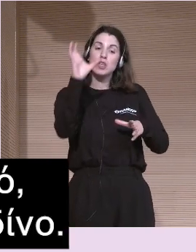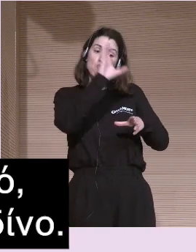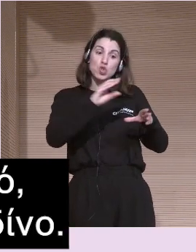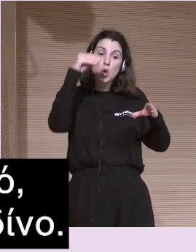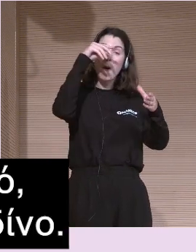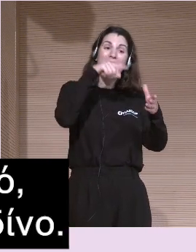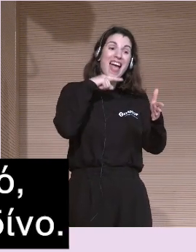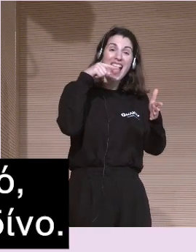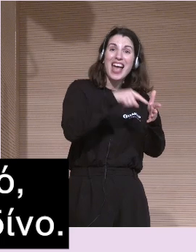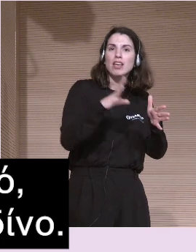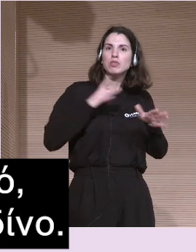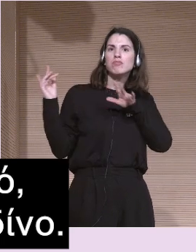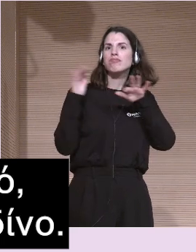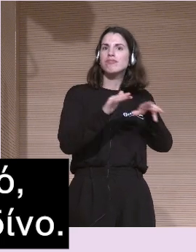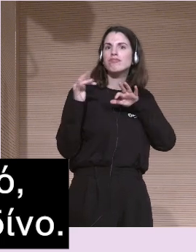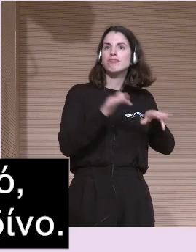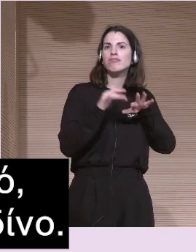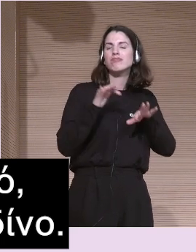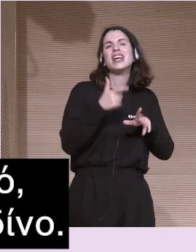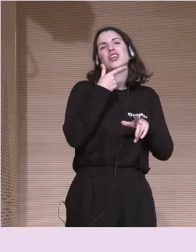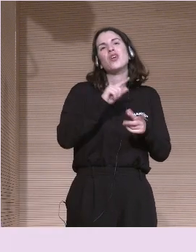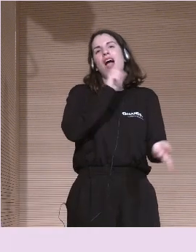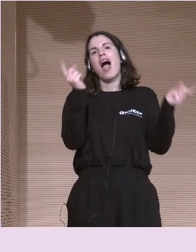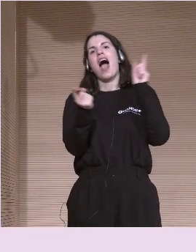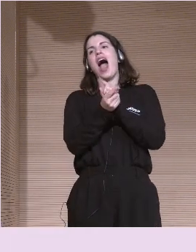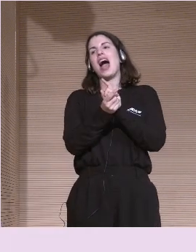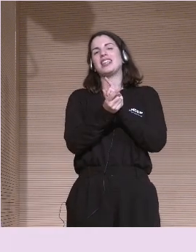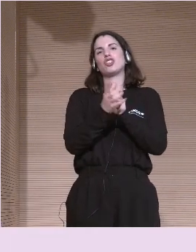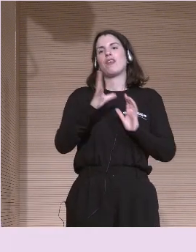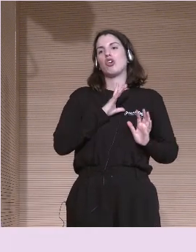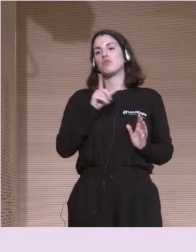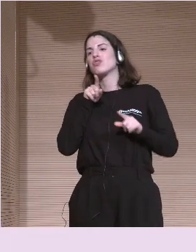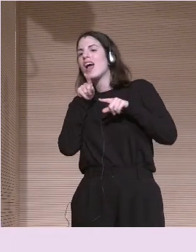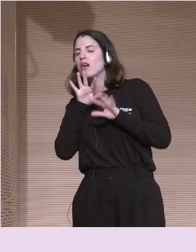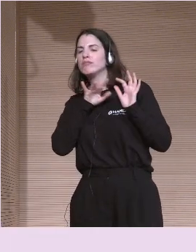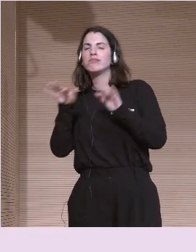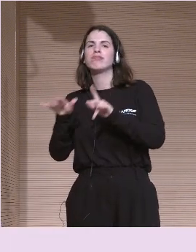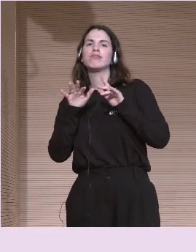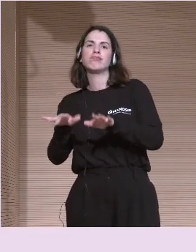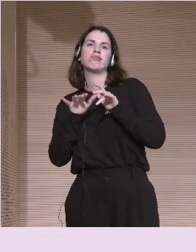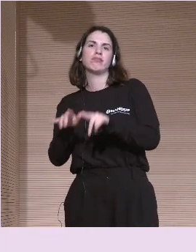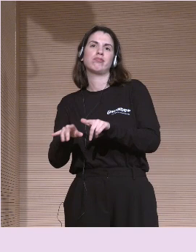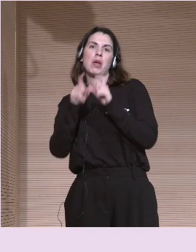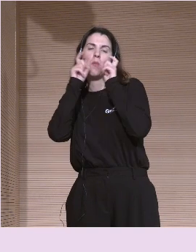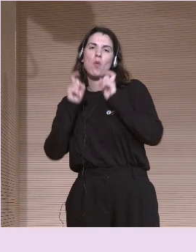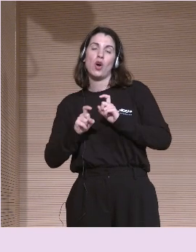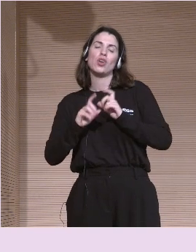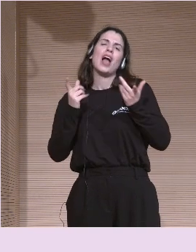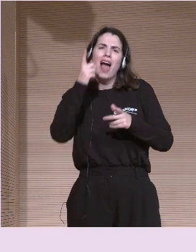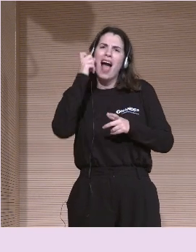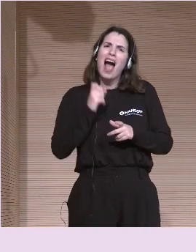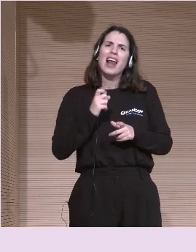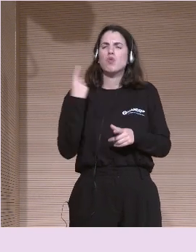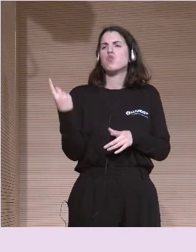that are radically different compared with the average for London museums. They're much more ethnically diverse, much more socioeconomically diverse. So